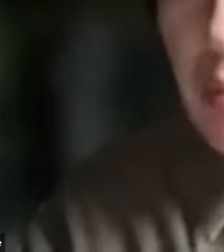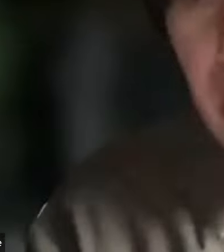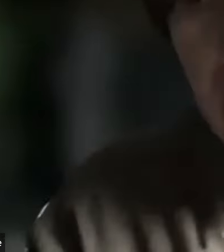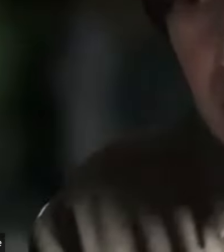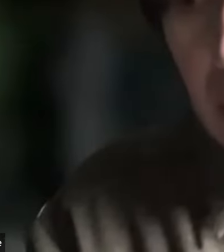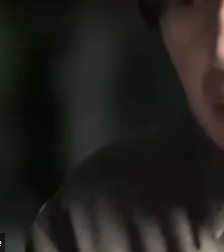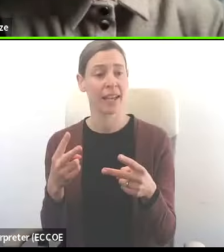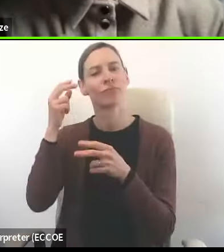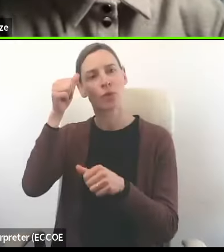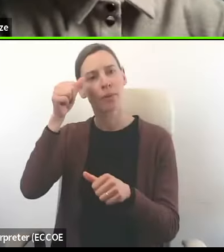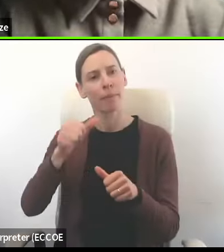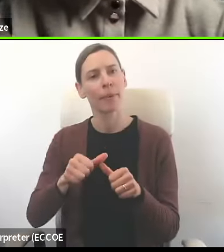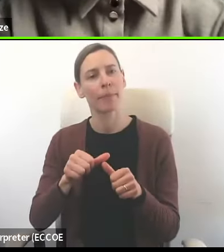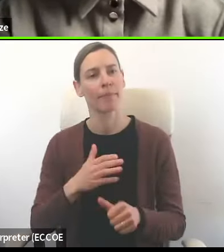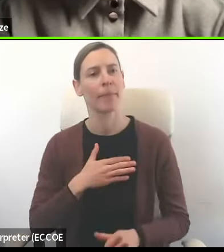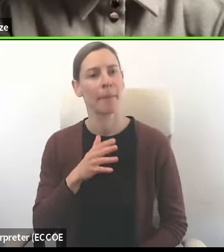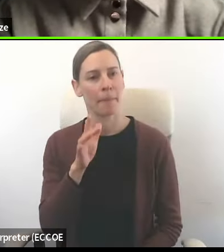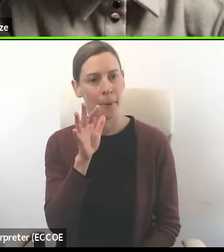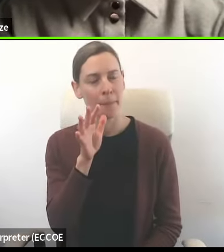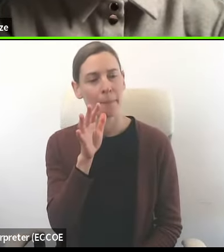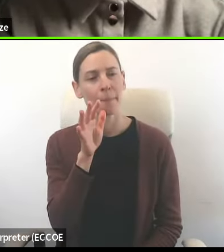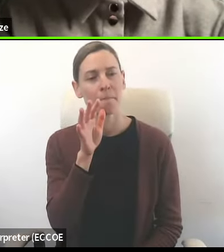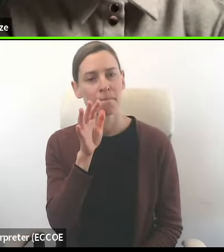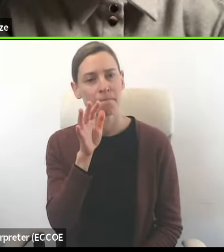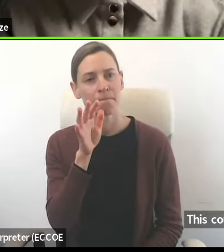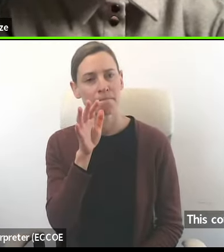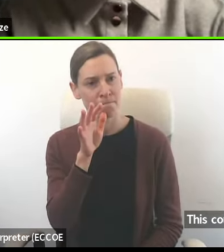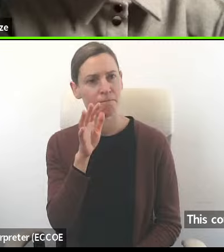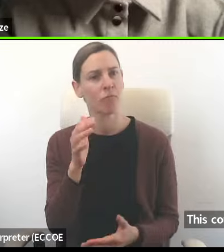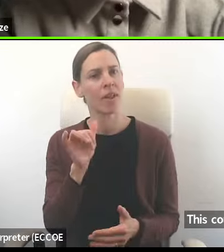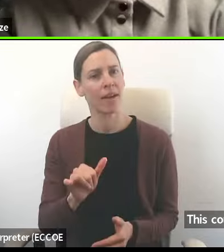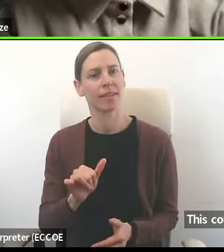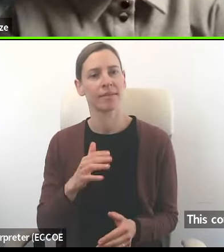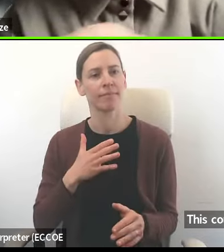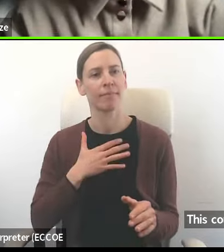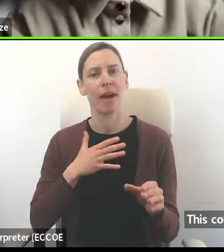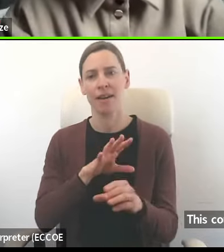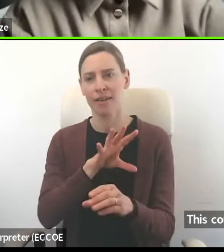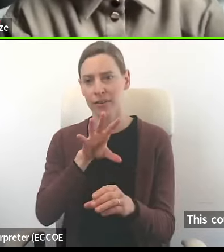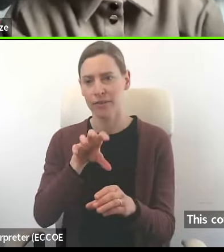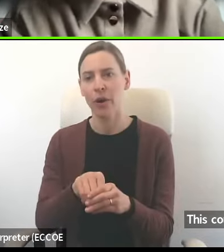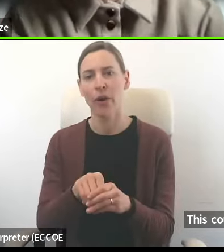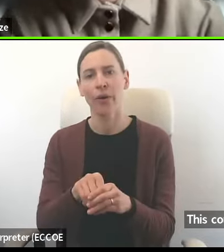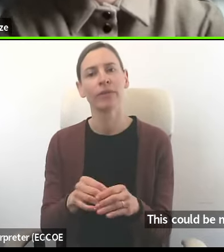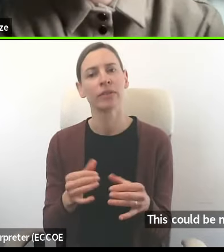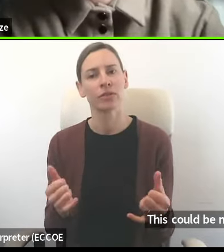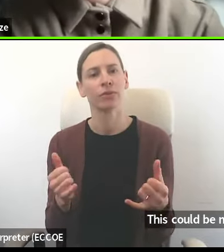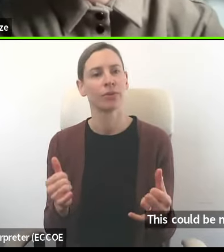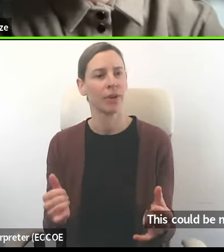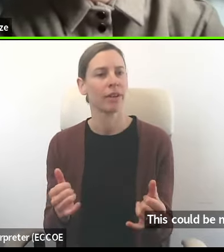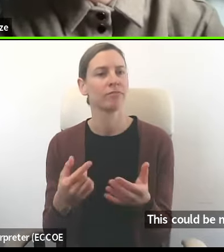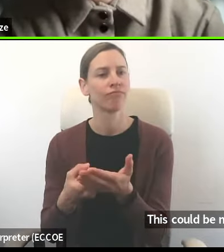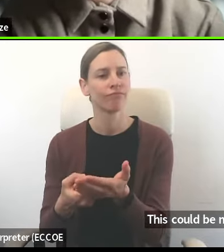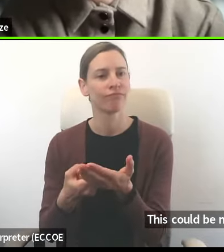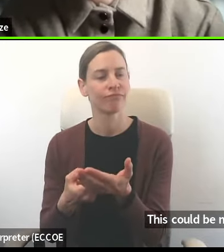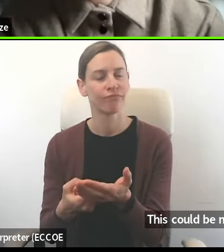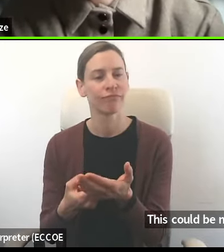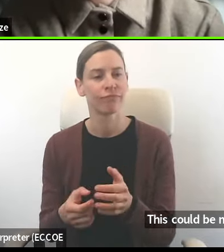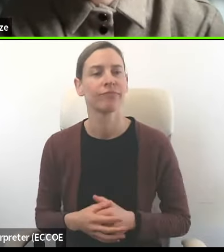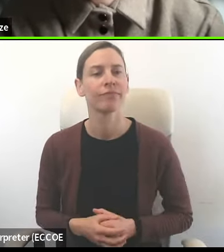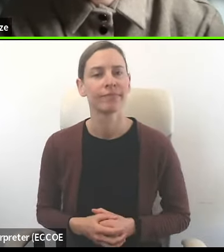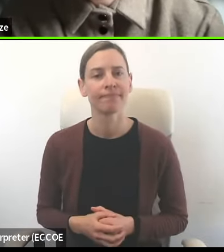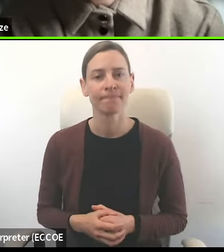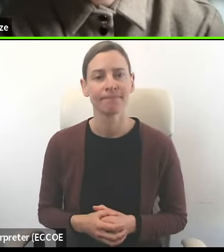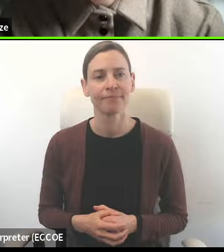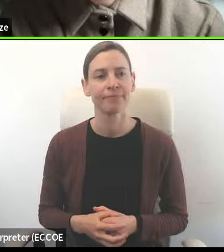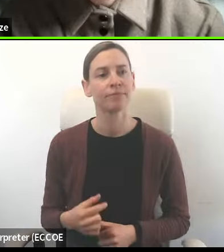could be my contribution for this conversation. I was, must tell, very lucky that I got